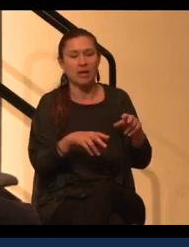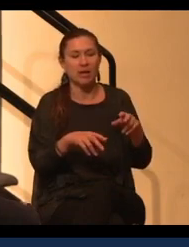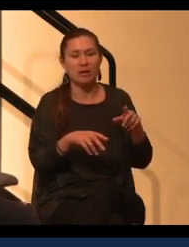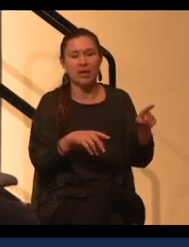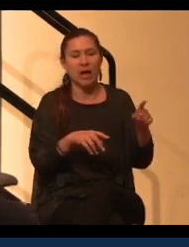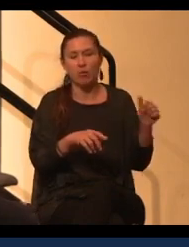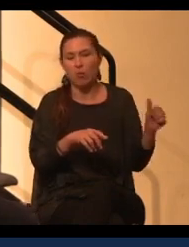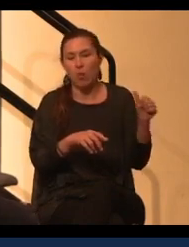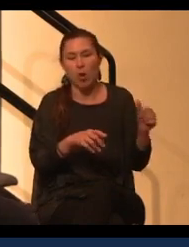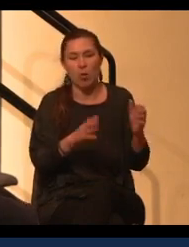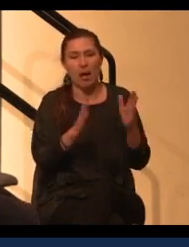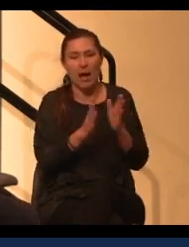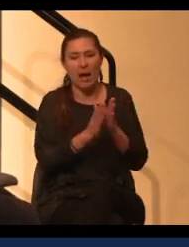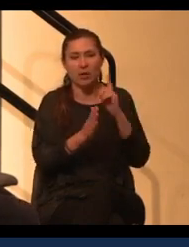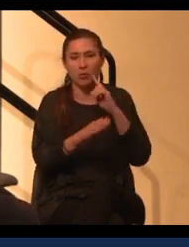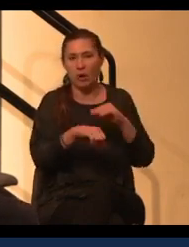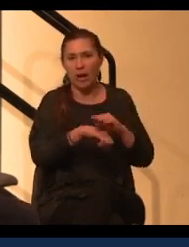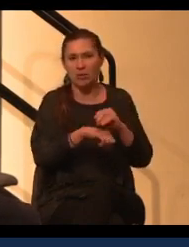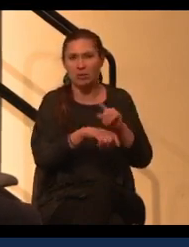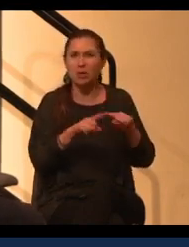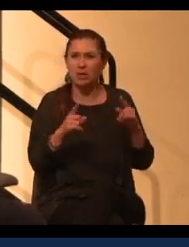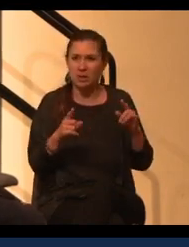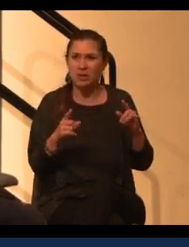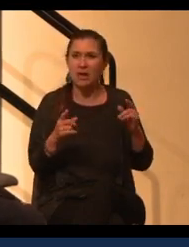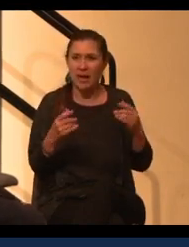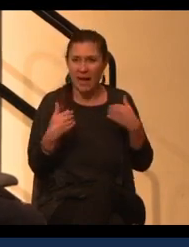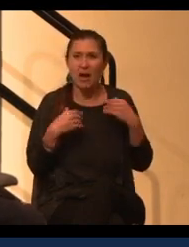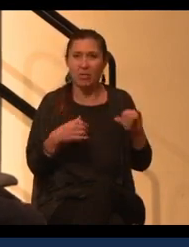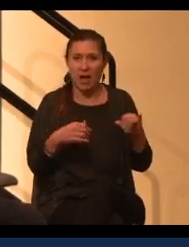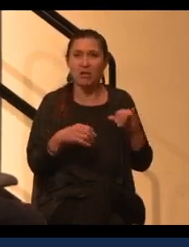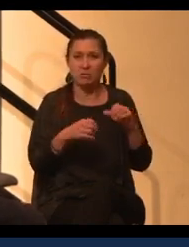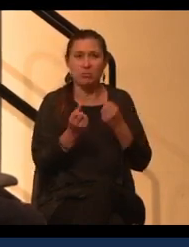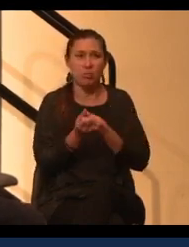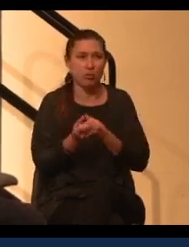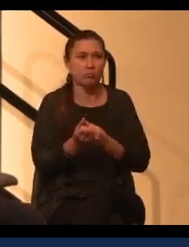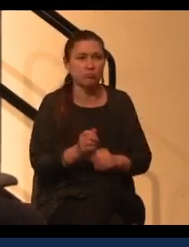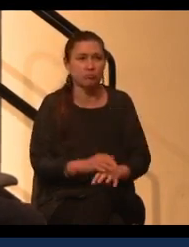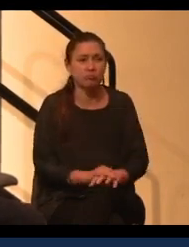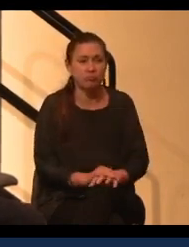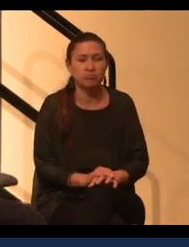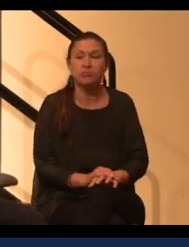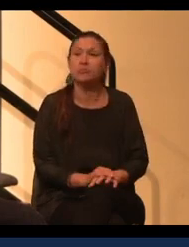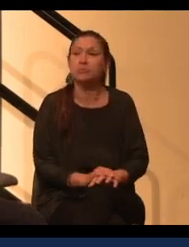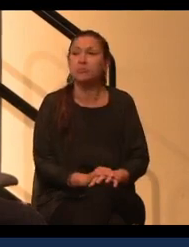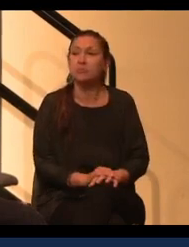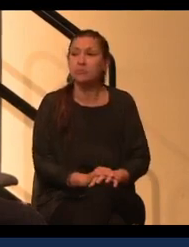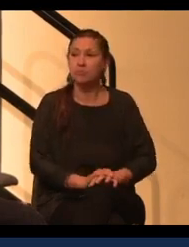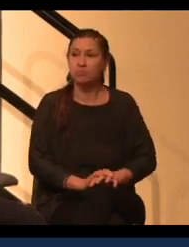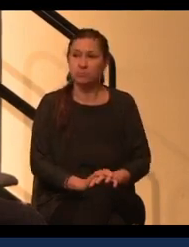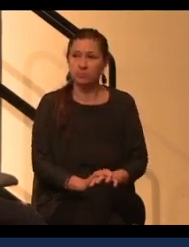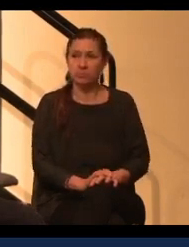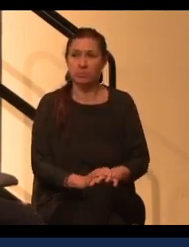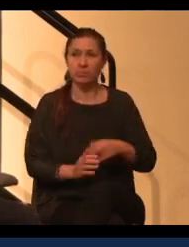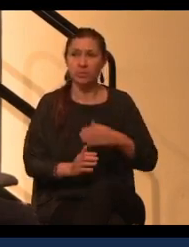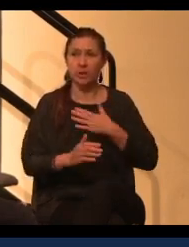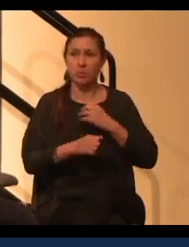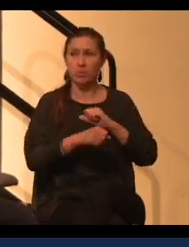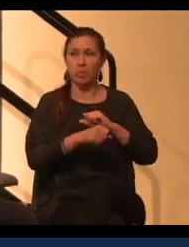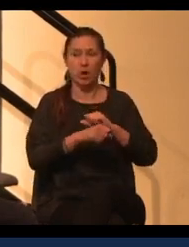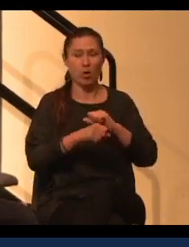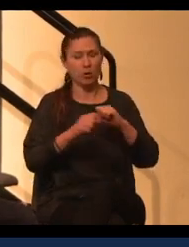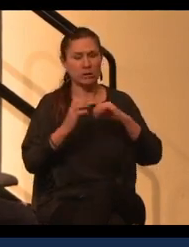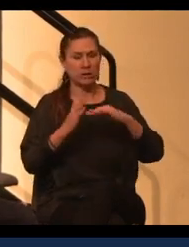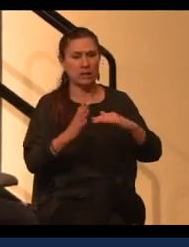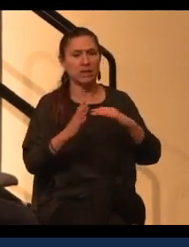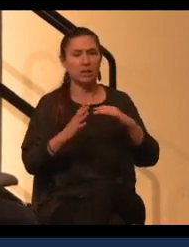can get counseling support. And a lot of my work has been looking at mistreatments, assaults,